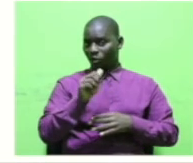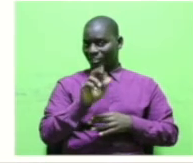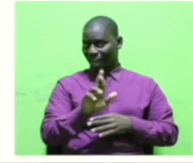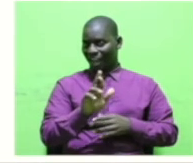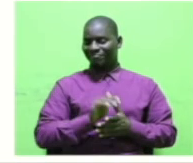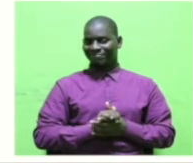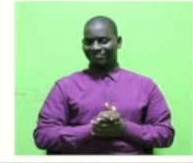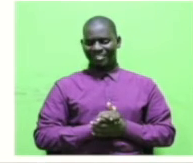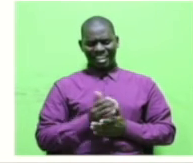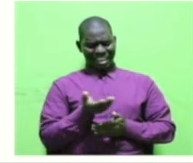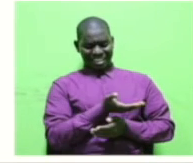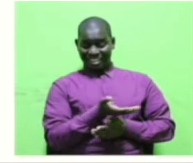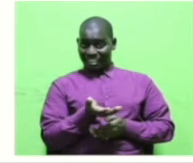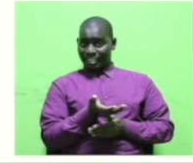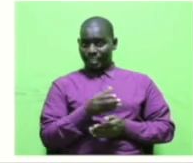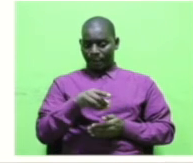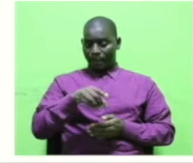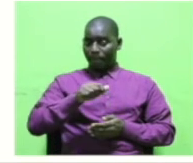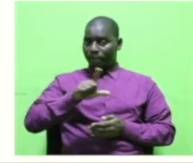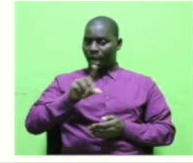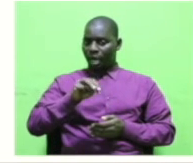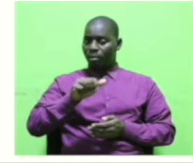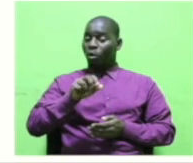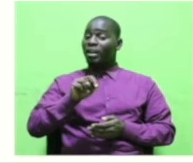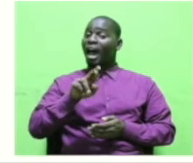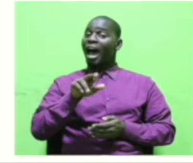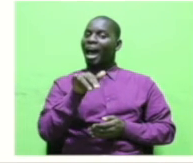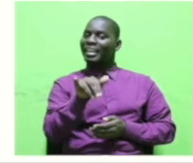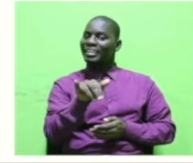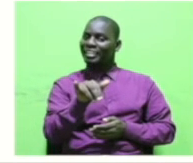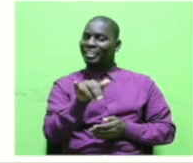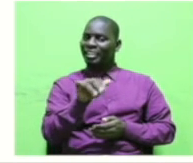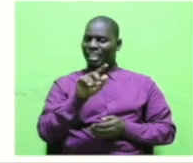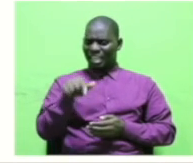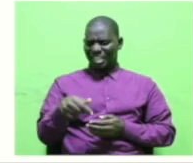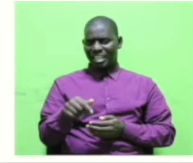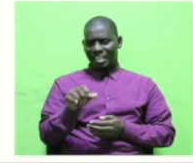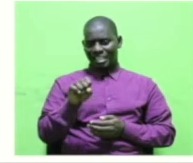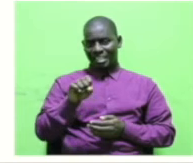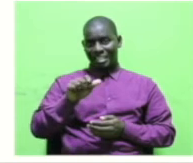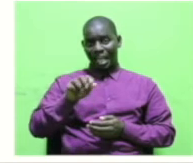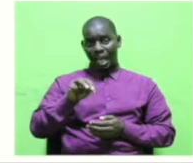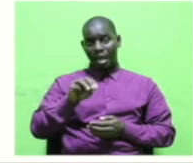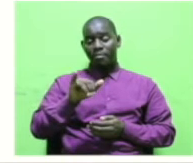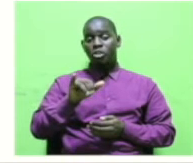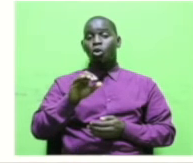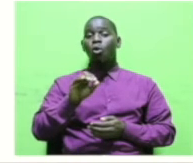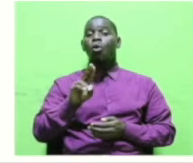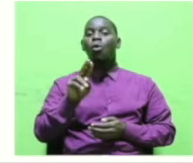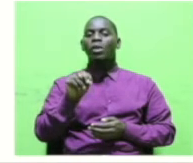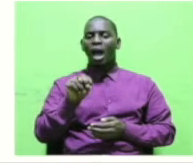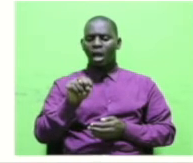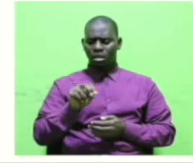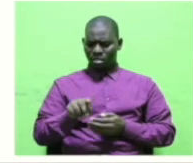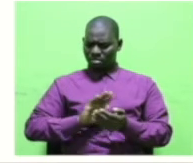of pulmonary artery and aorta, there is a semilunar valve. These valves prevent